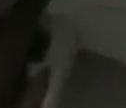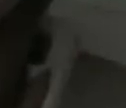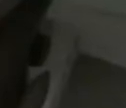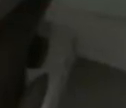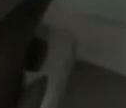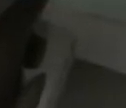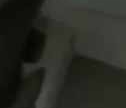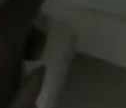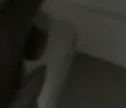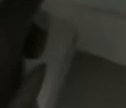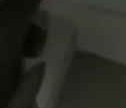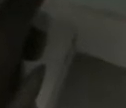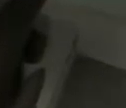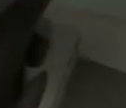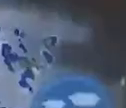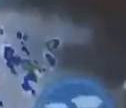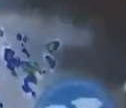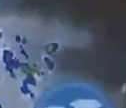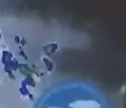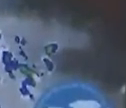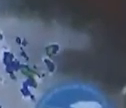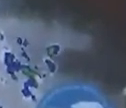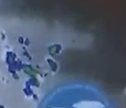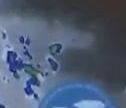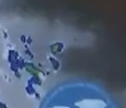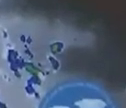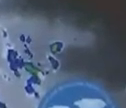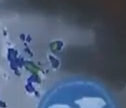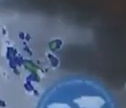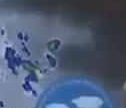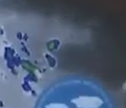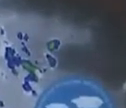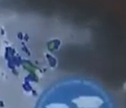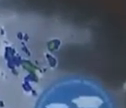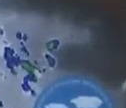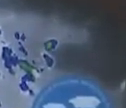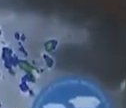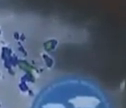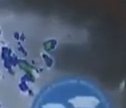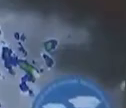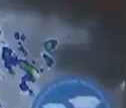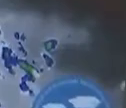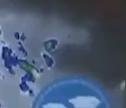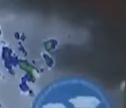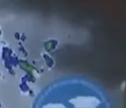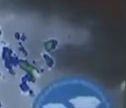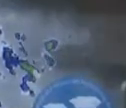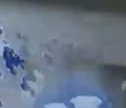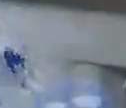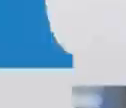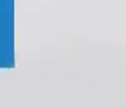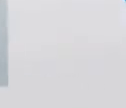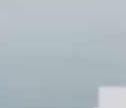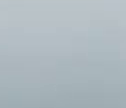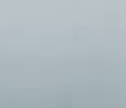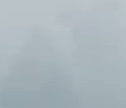Also, weather officials urging residents to remain cautious during the remaining months of the 2022 hurricane season.